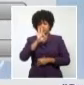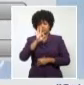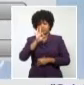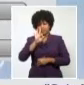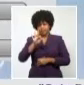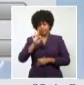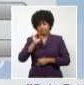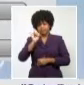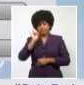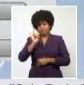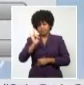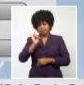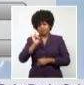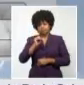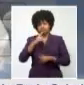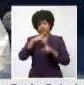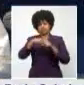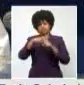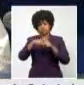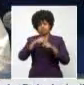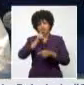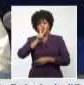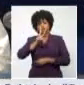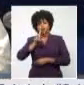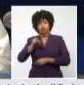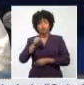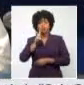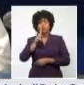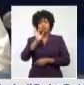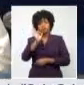1,887 had tested positive for